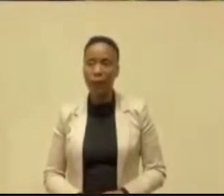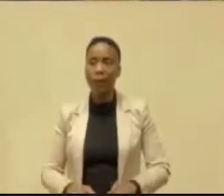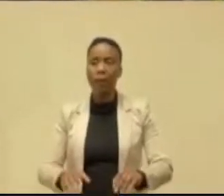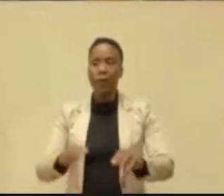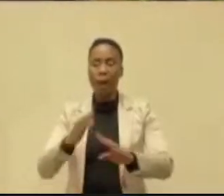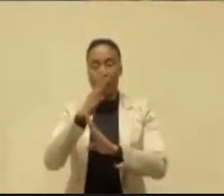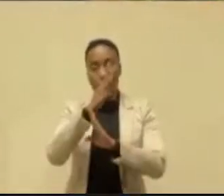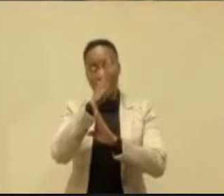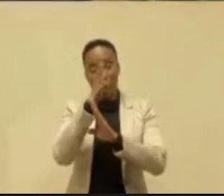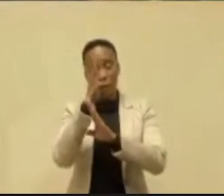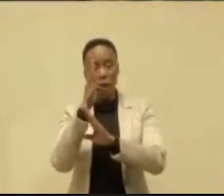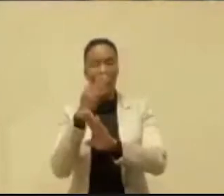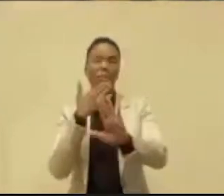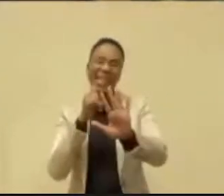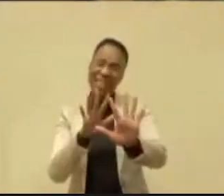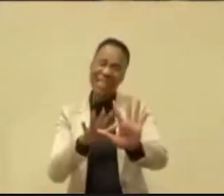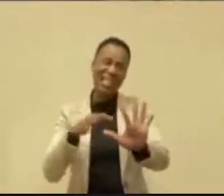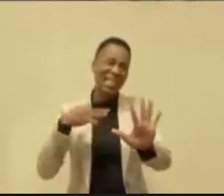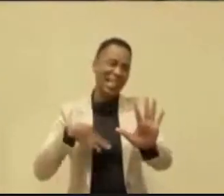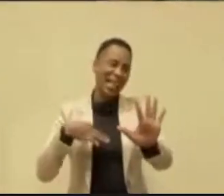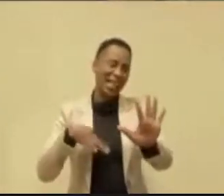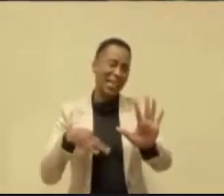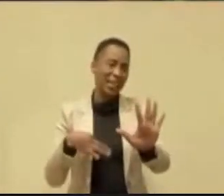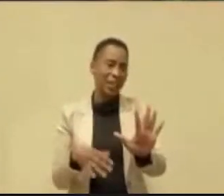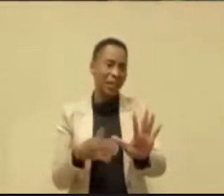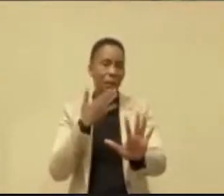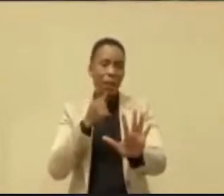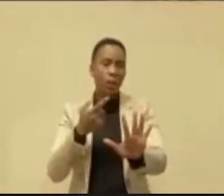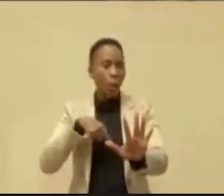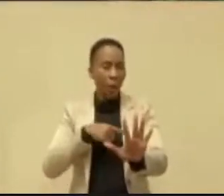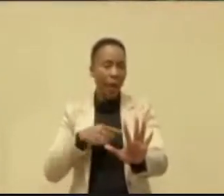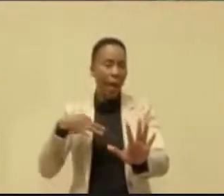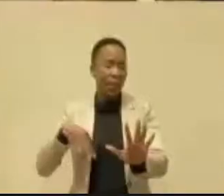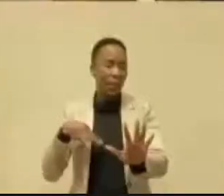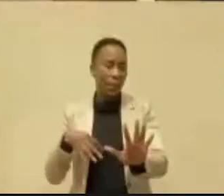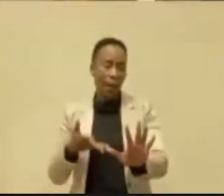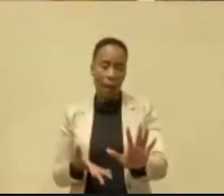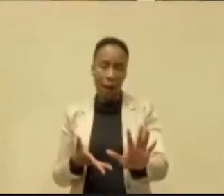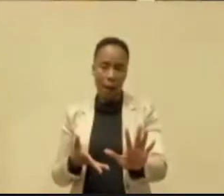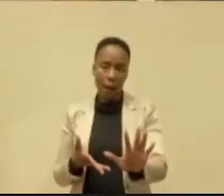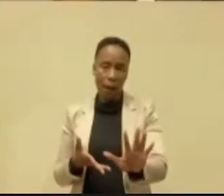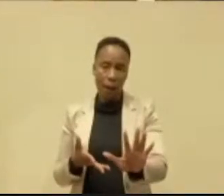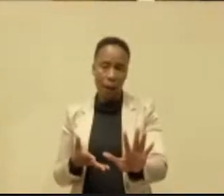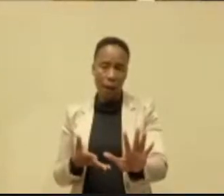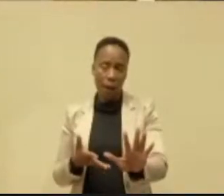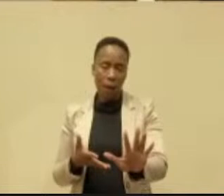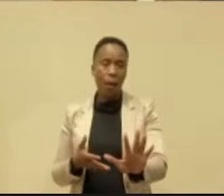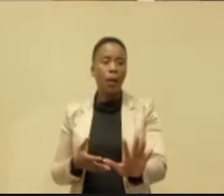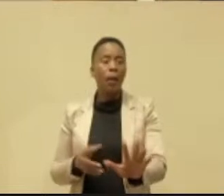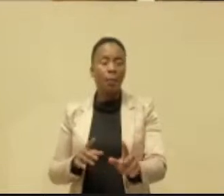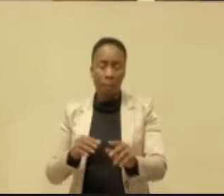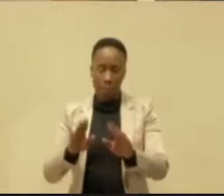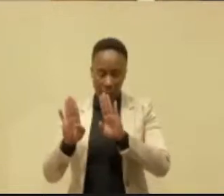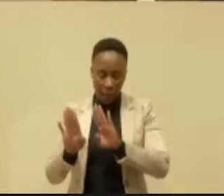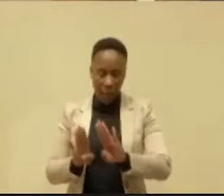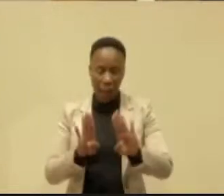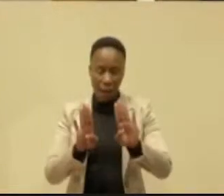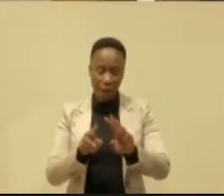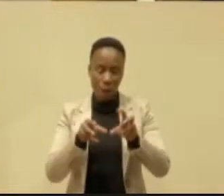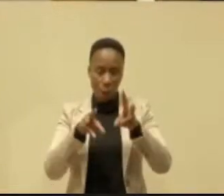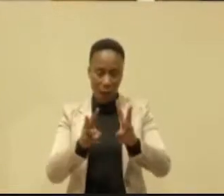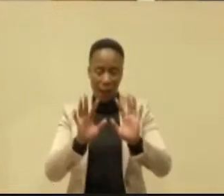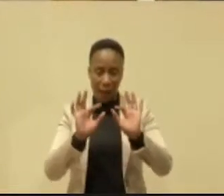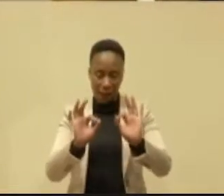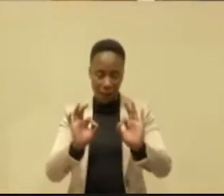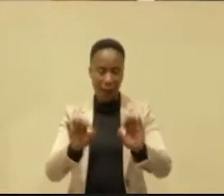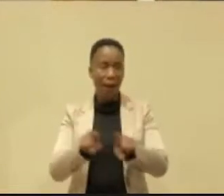please my dear ladies we are ladies cnn so we will be very poised and quiet